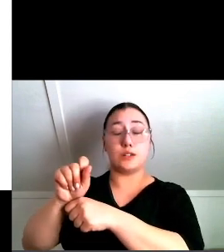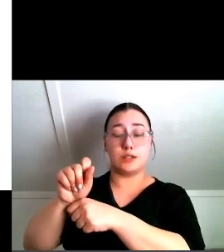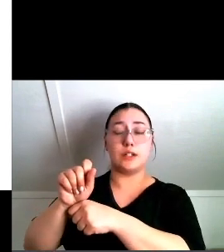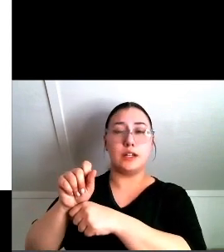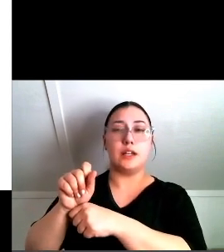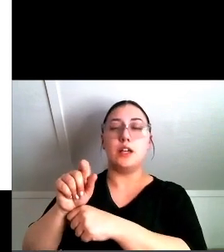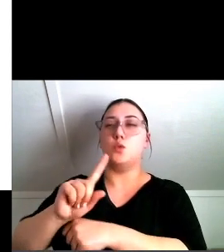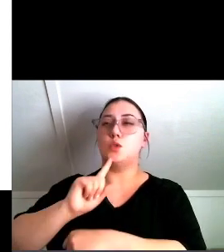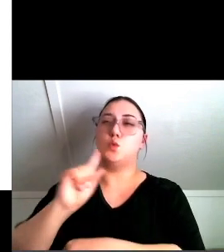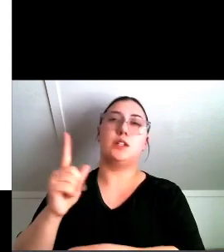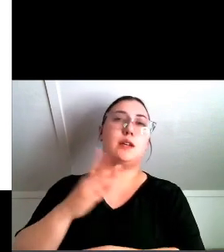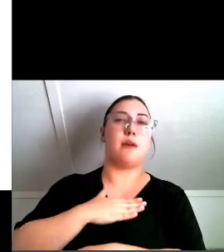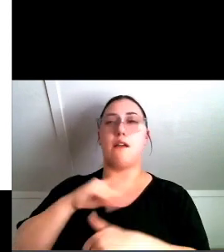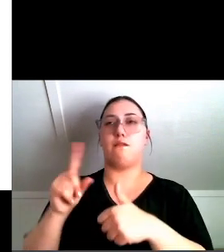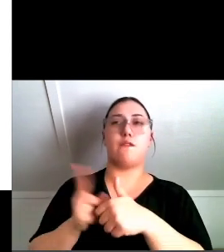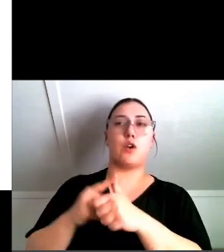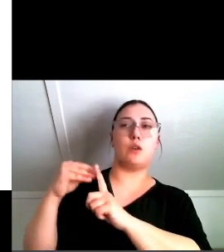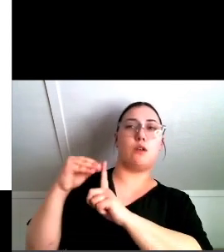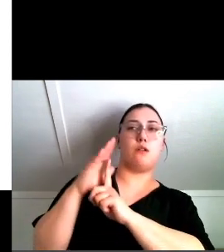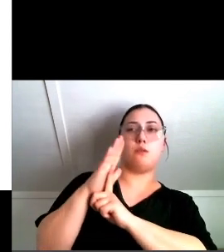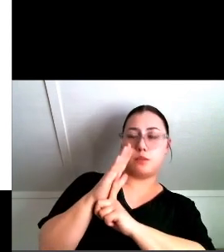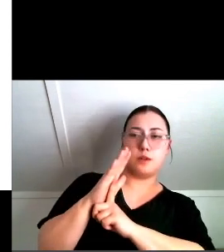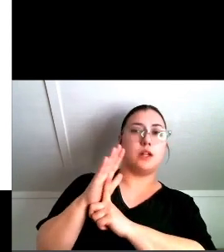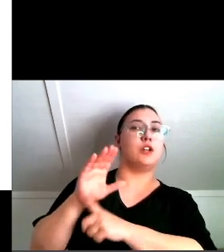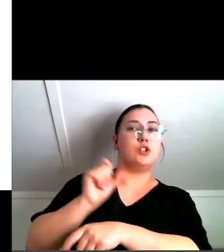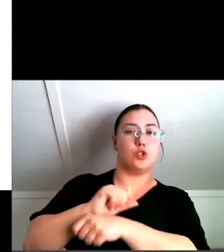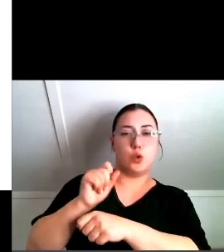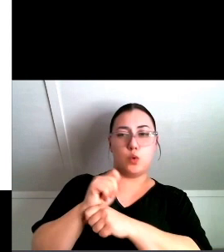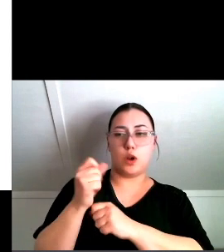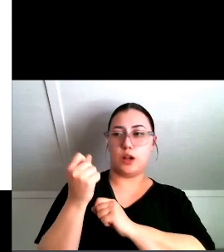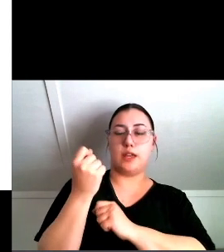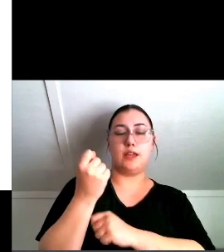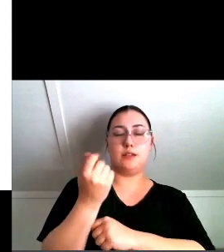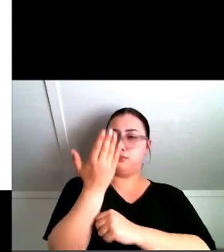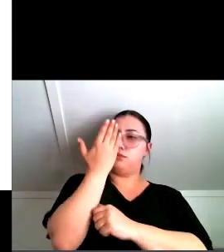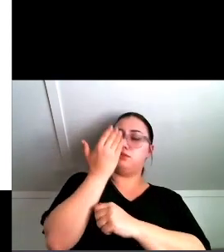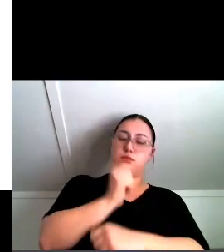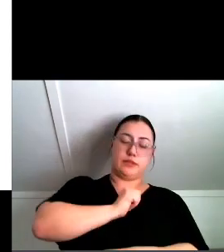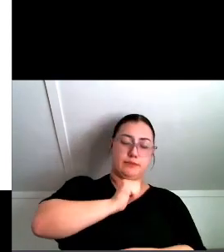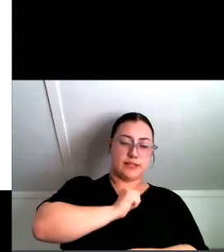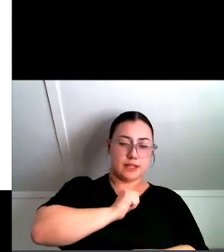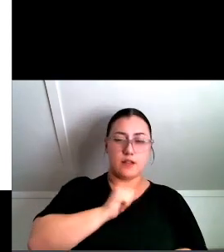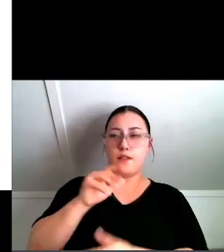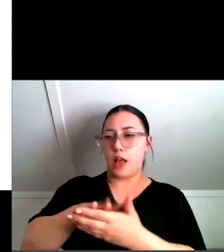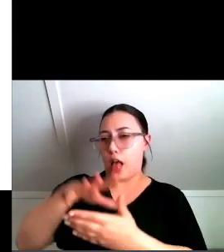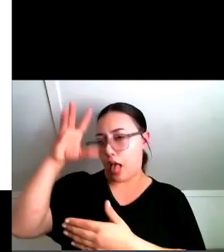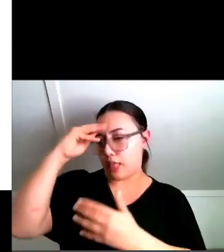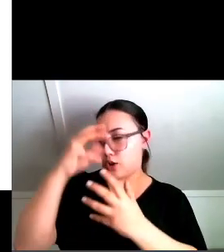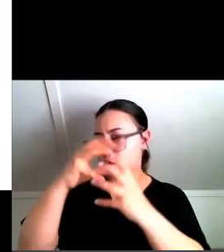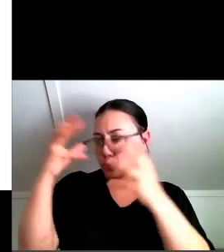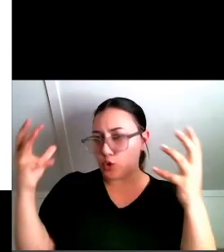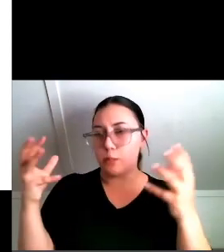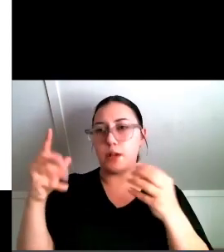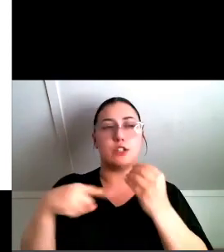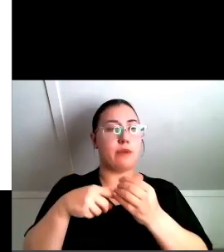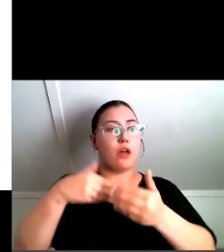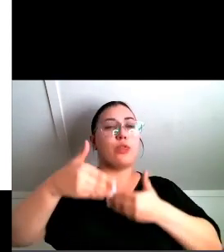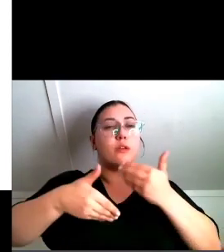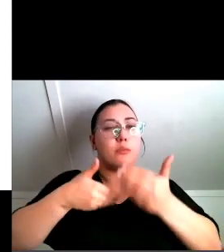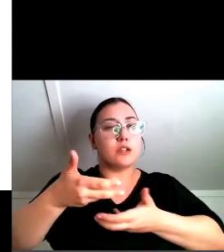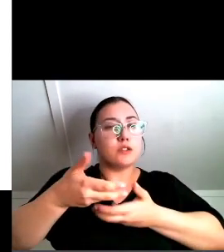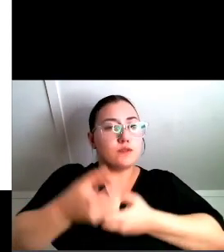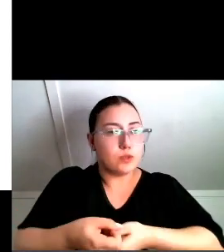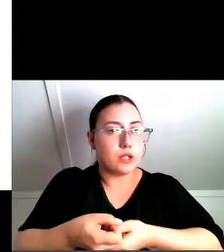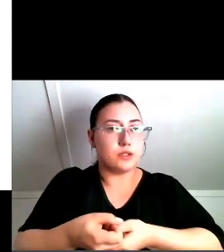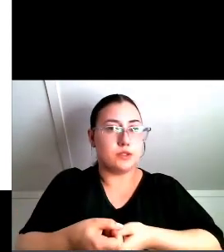directly. I learned important lessons in this process, one around that question of trust, when an elder in